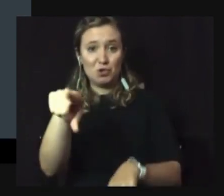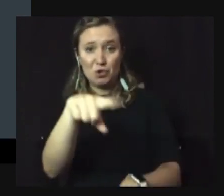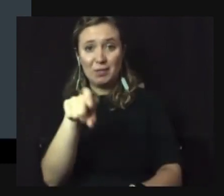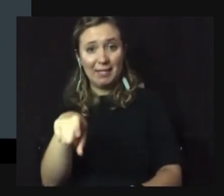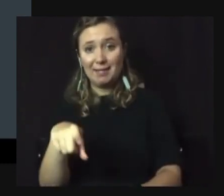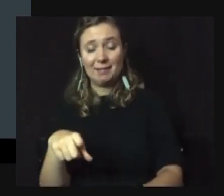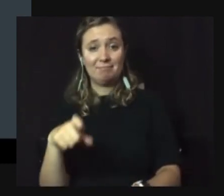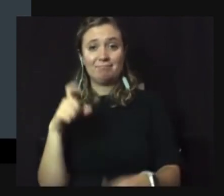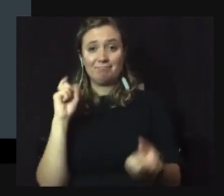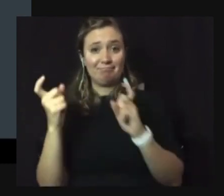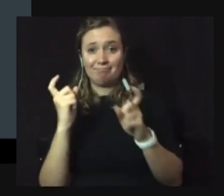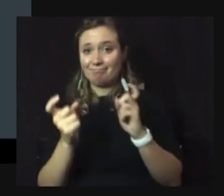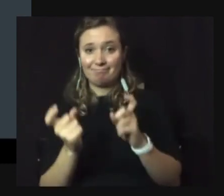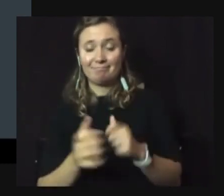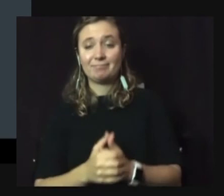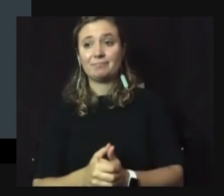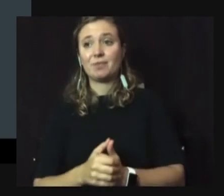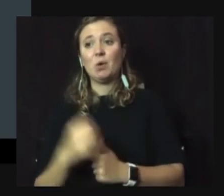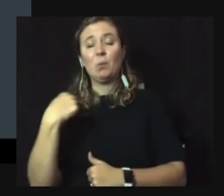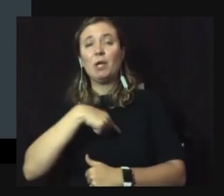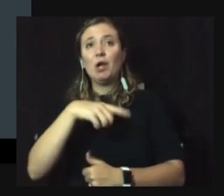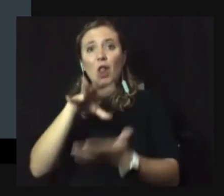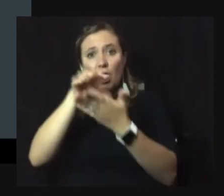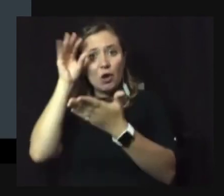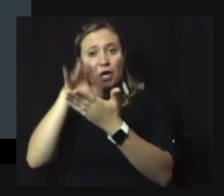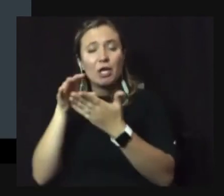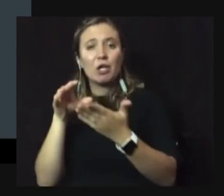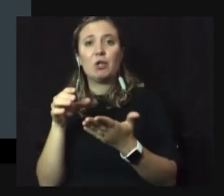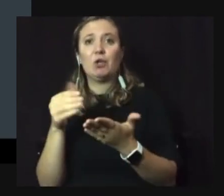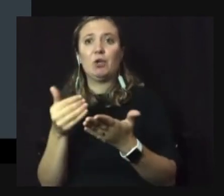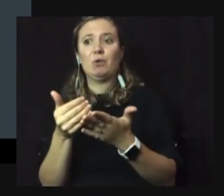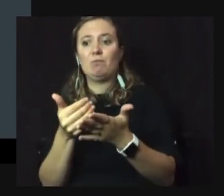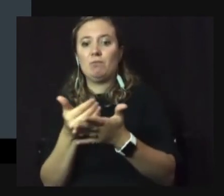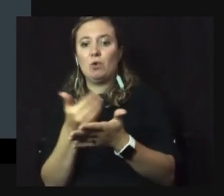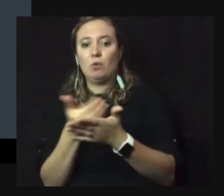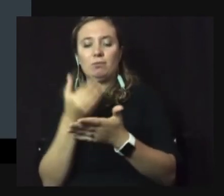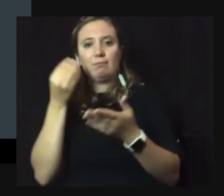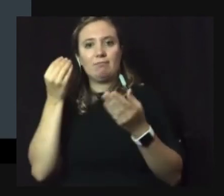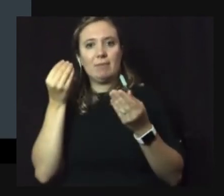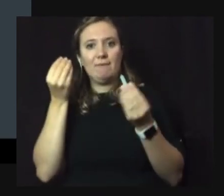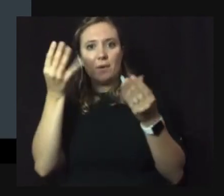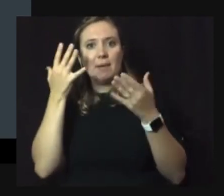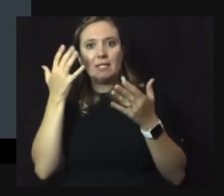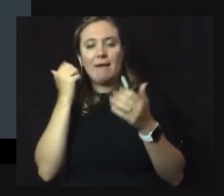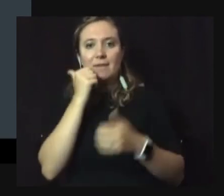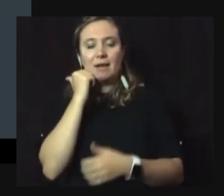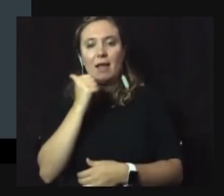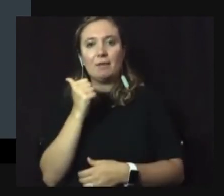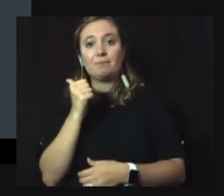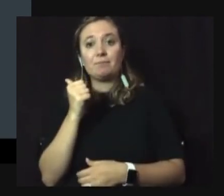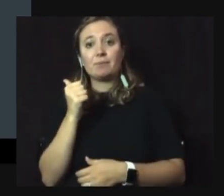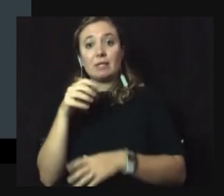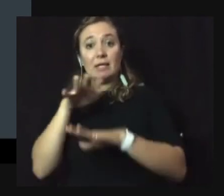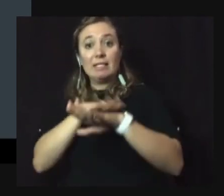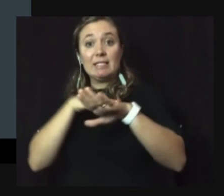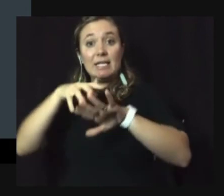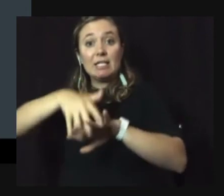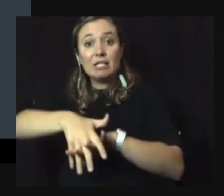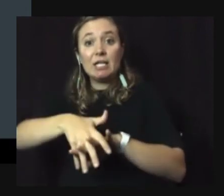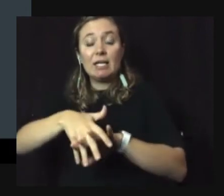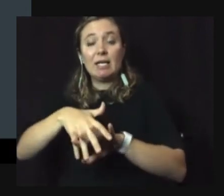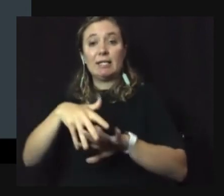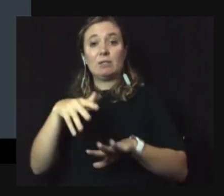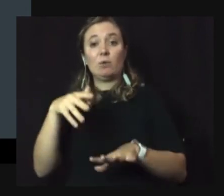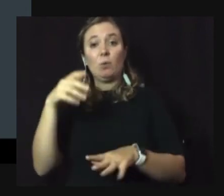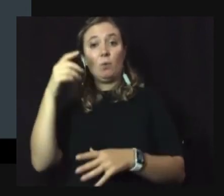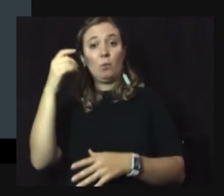ourselves all the time, every day. Indigenous wisdom tells us that you never step in the same river twice. And so